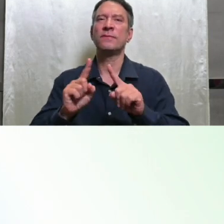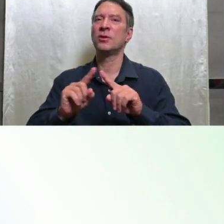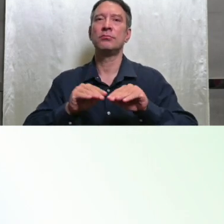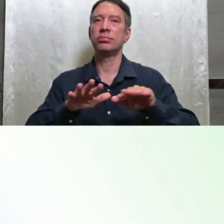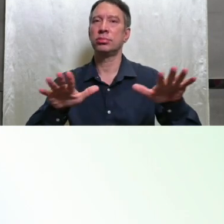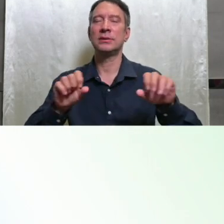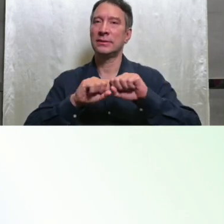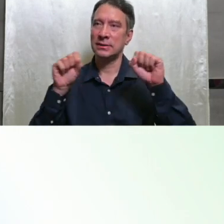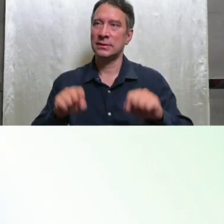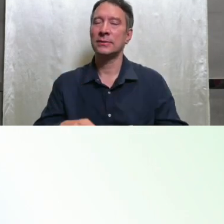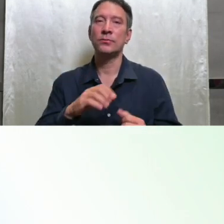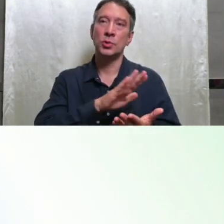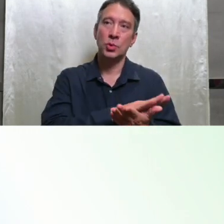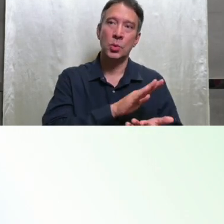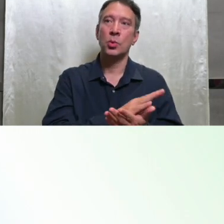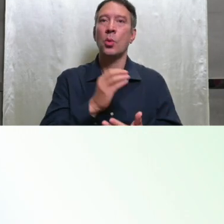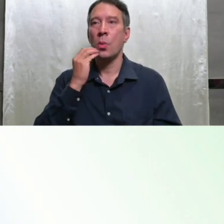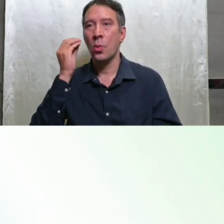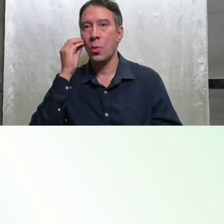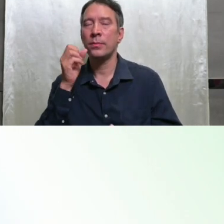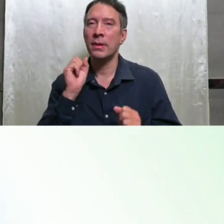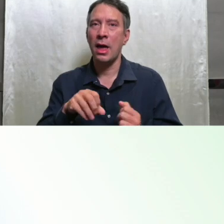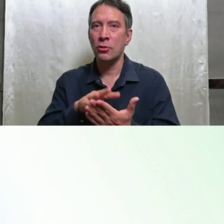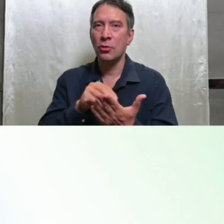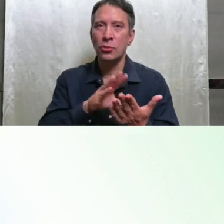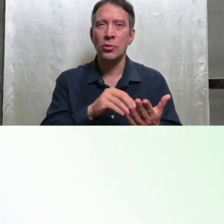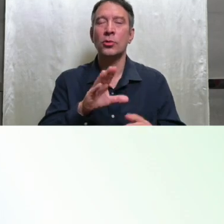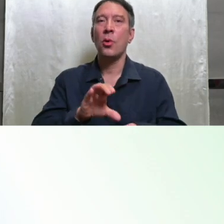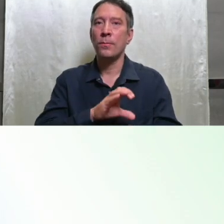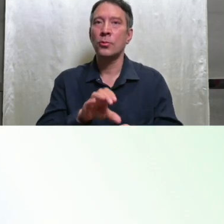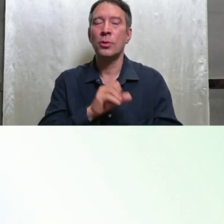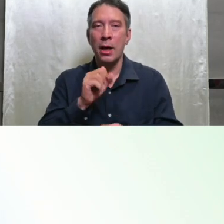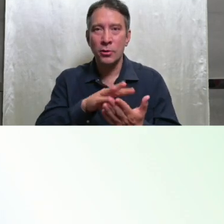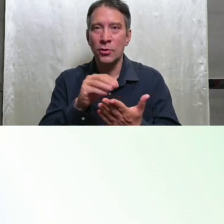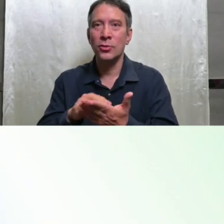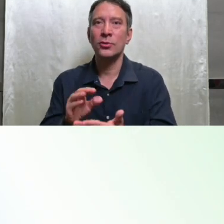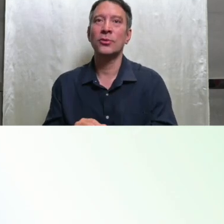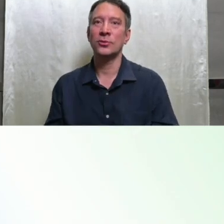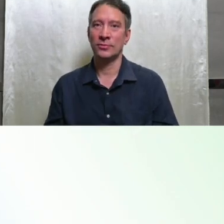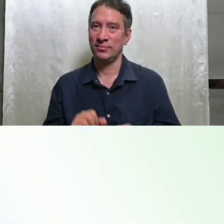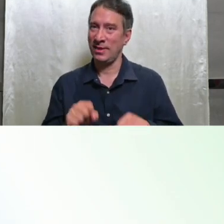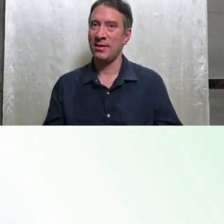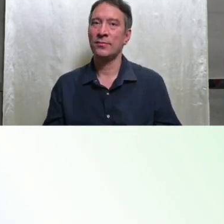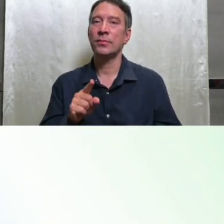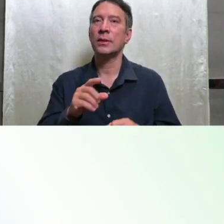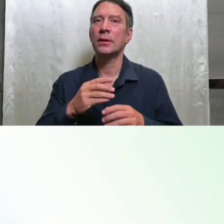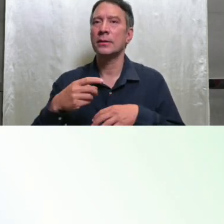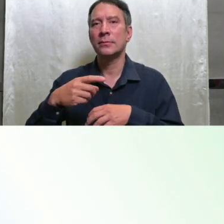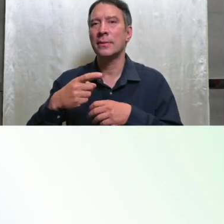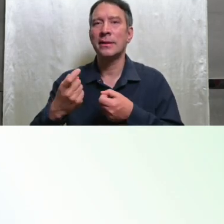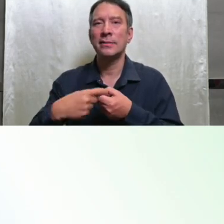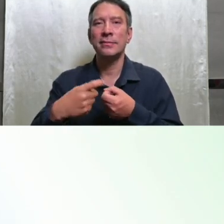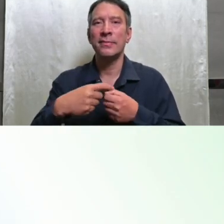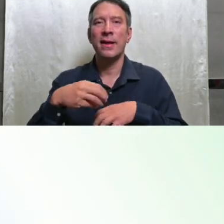on this model, we have formed successful partnerships with stakeholders in the education sector. To maximize student